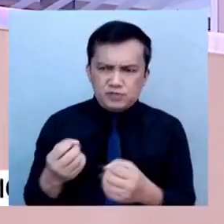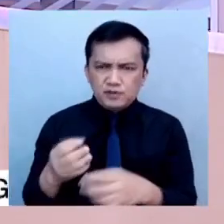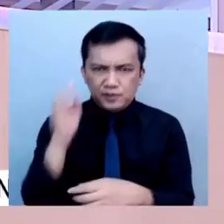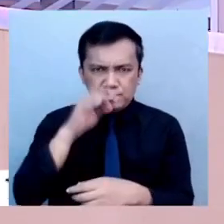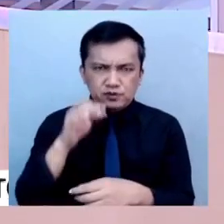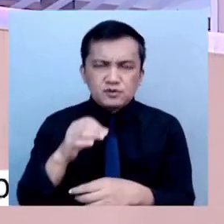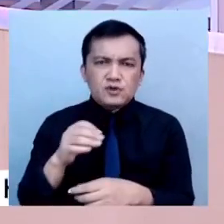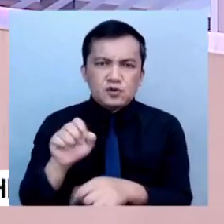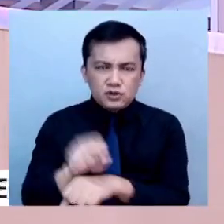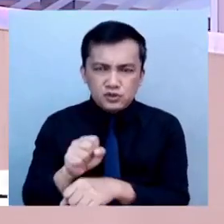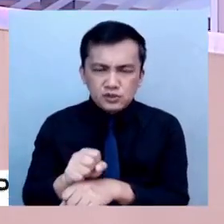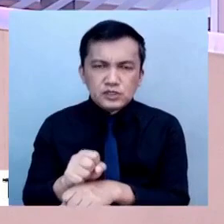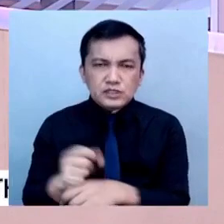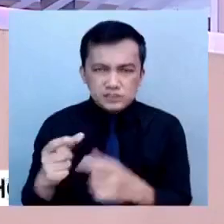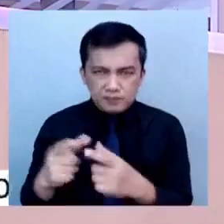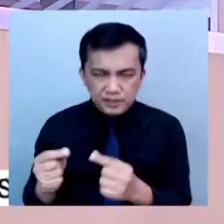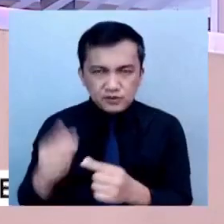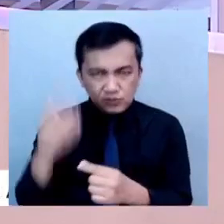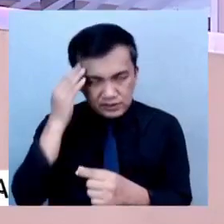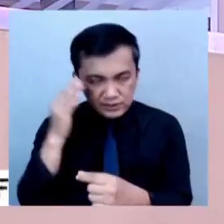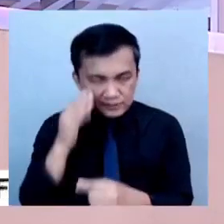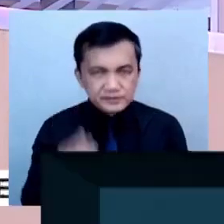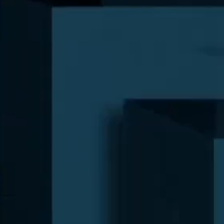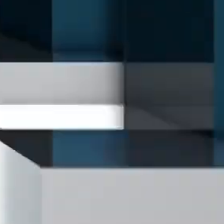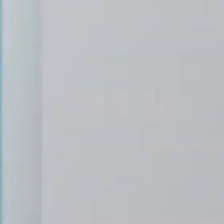Korea. Zen Hernandez tells us more.